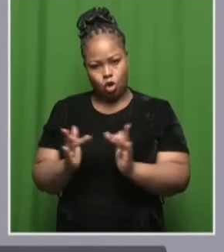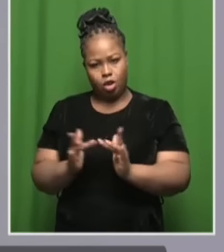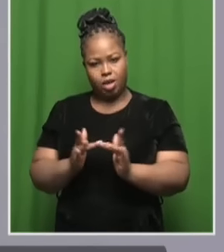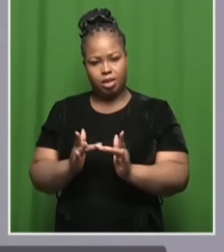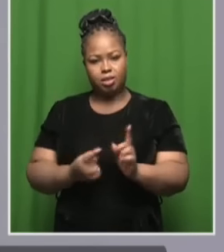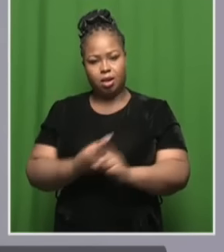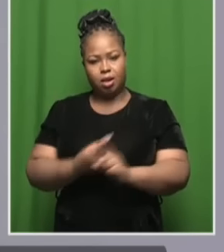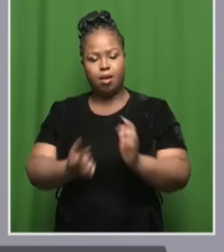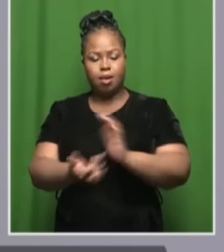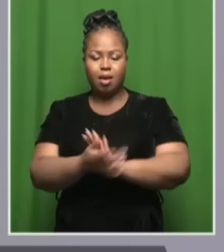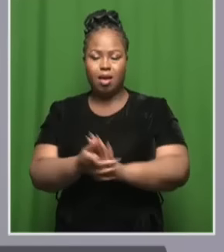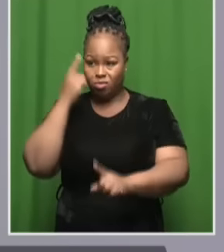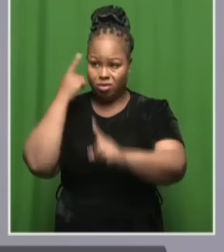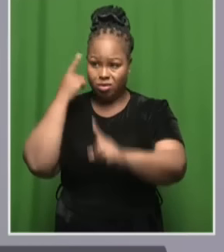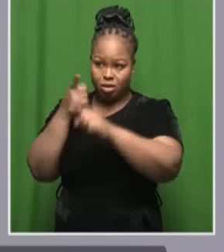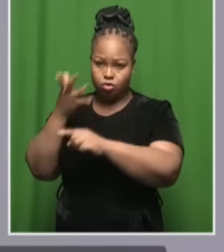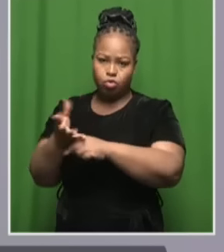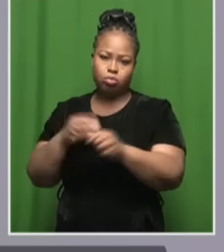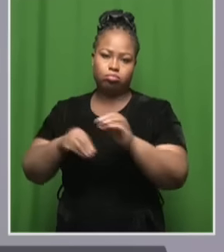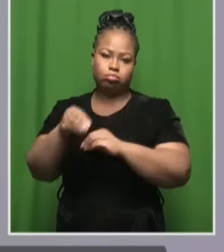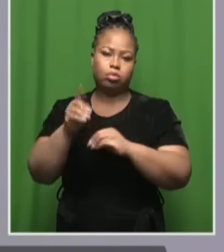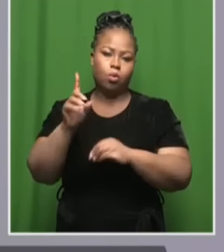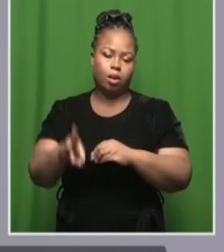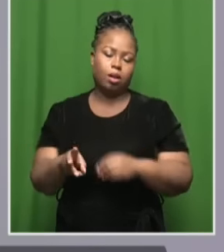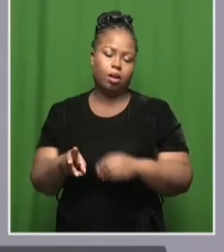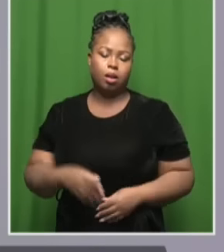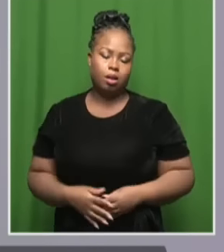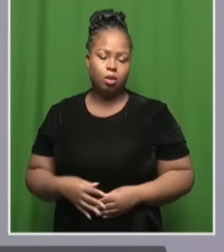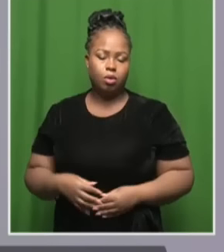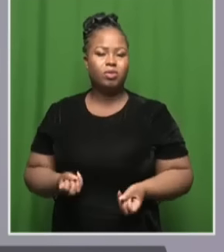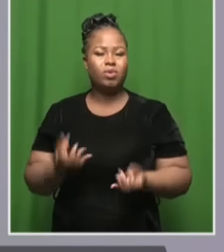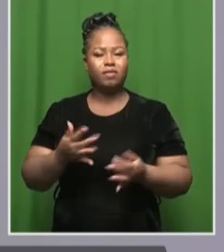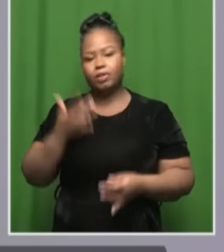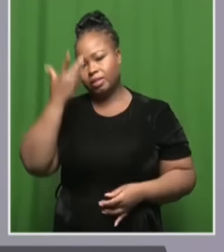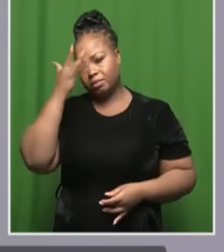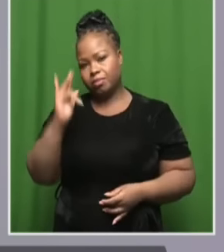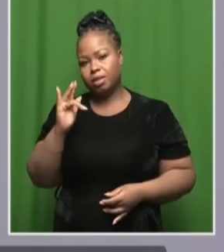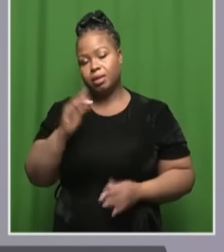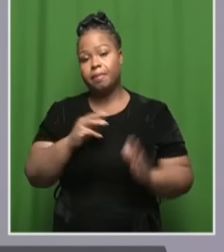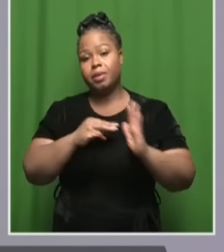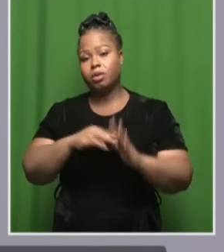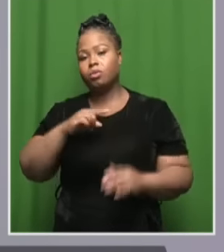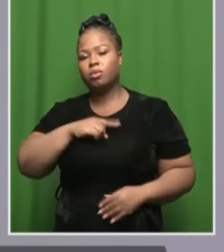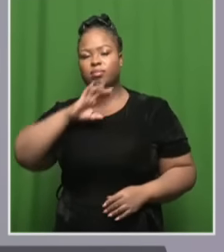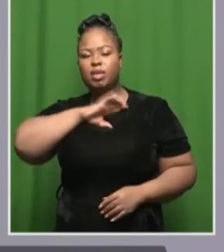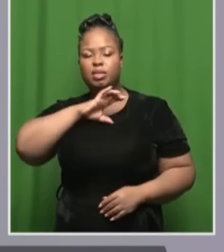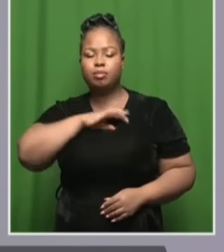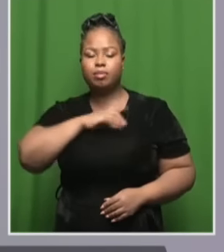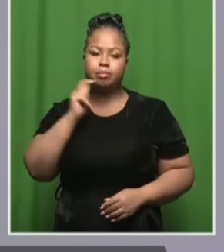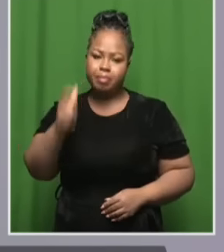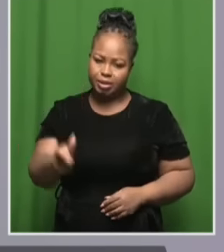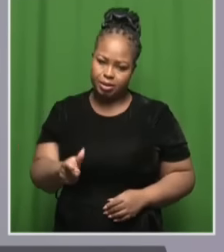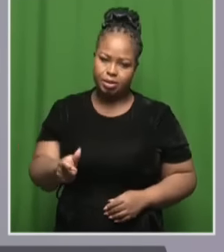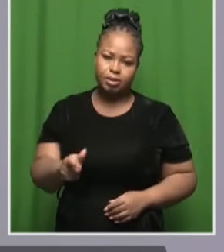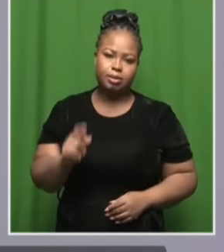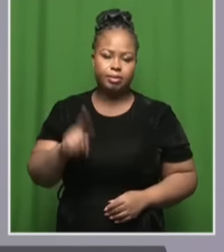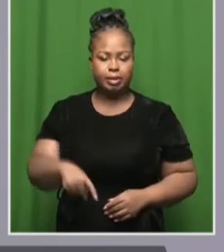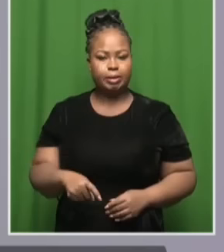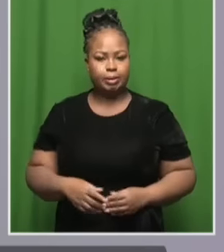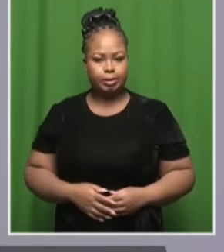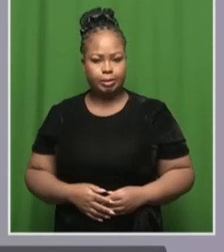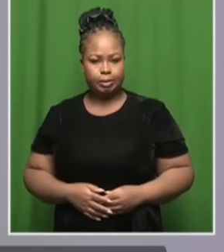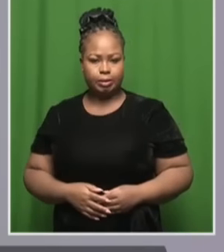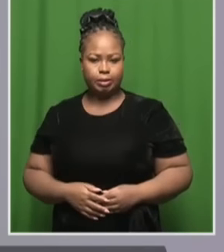we are basically targeting to replace those meters with smart meters in order to ensure that those customers continue to vent, and those that